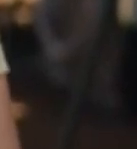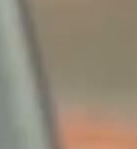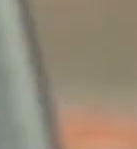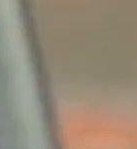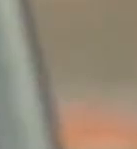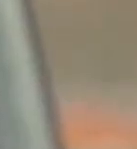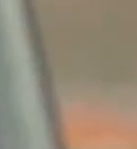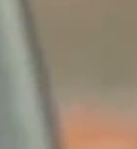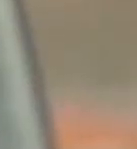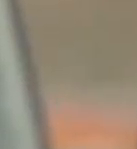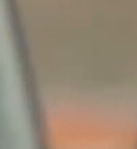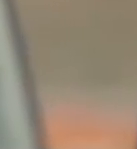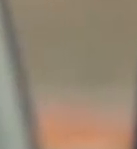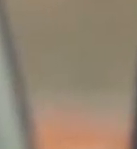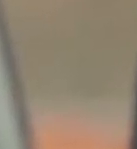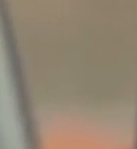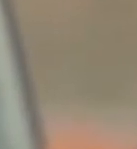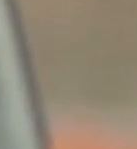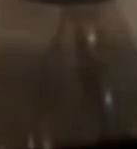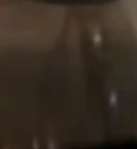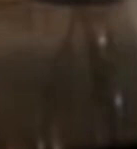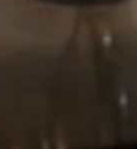Tulia. Mbona hukuniambia?